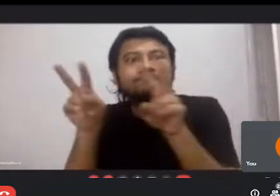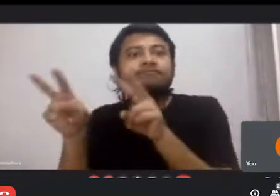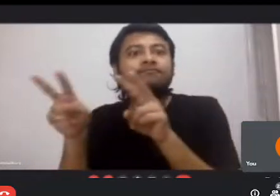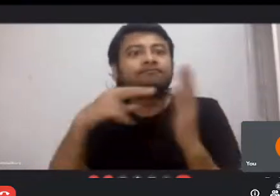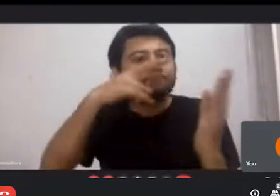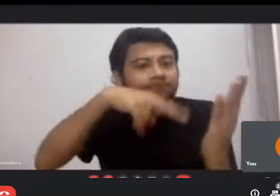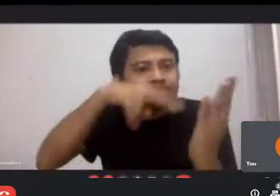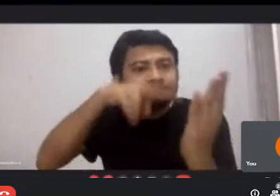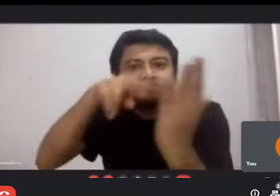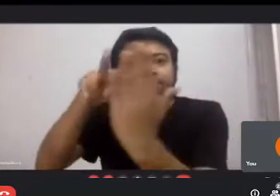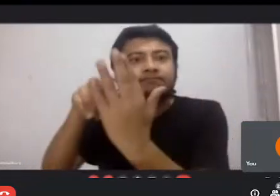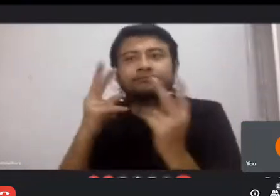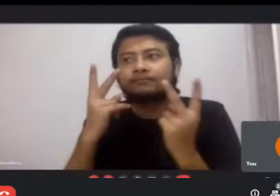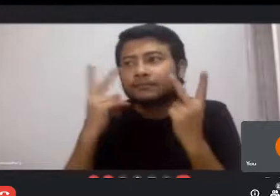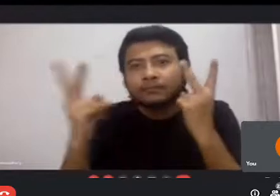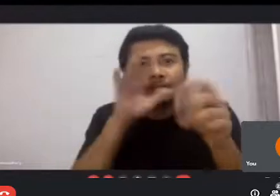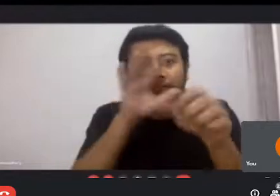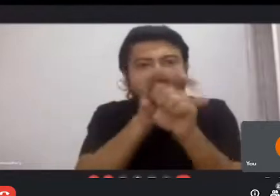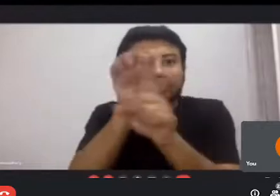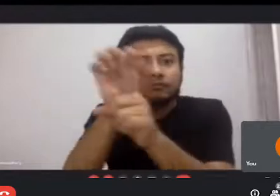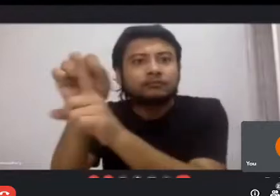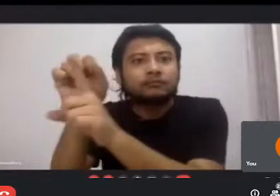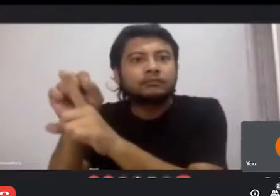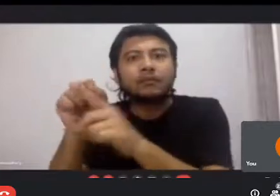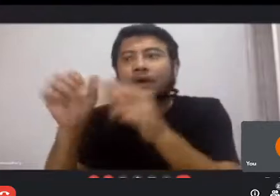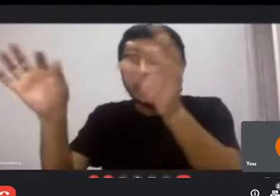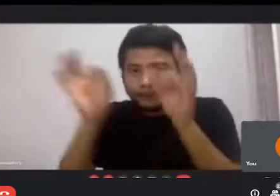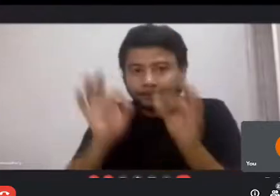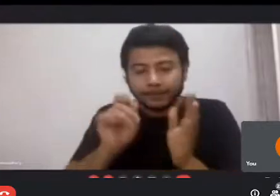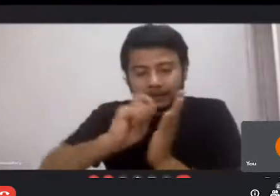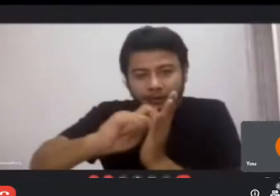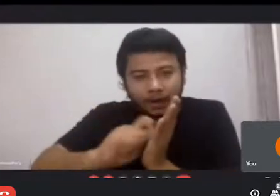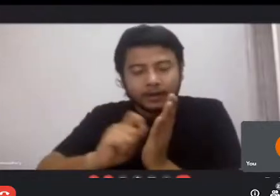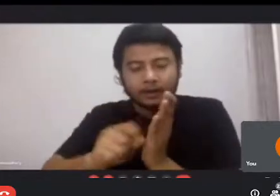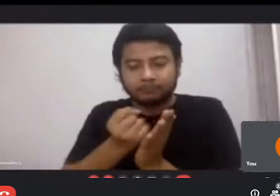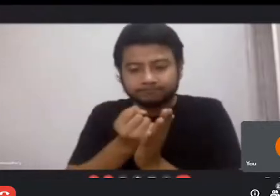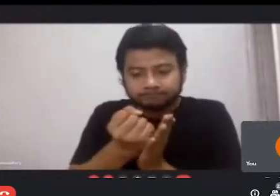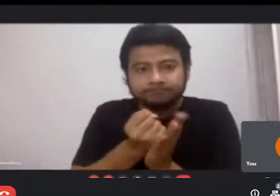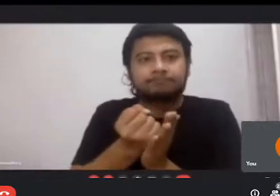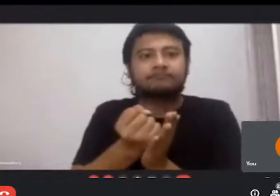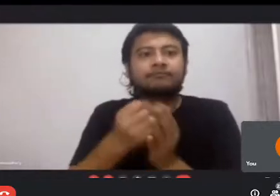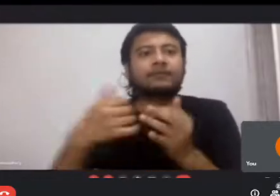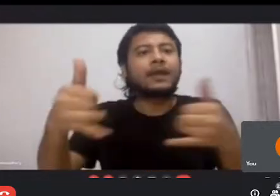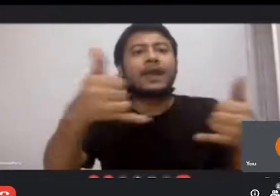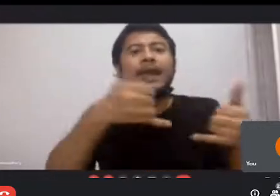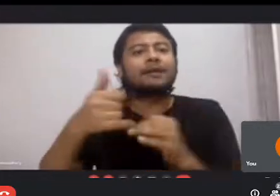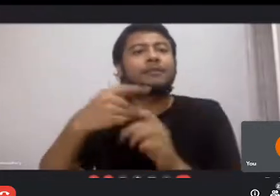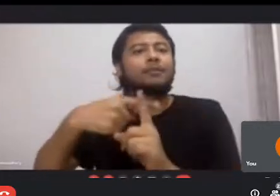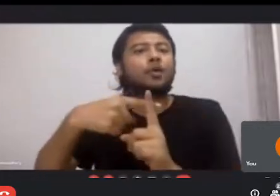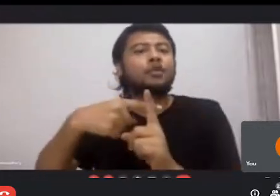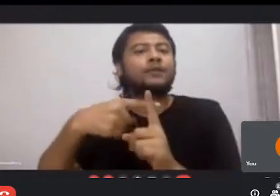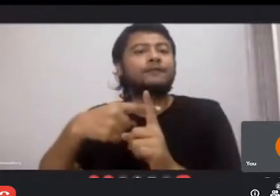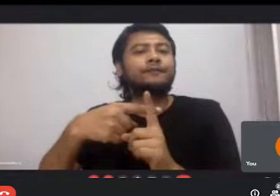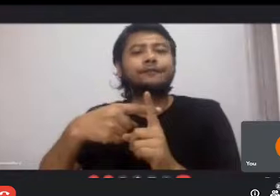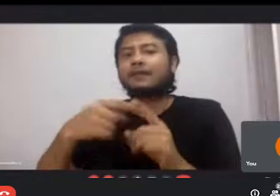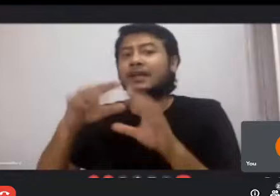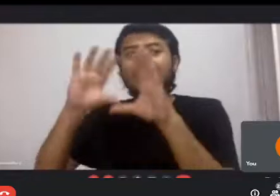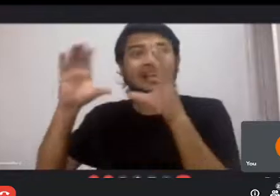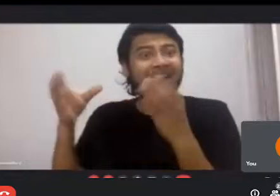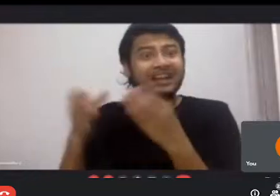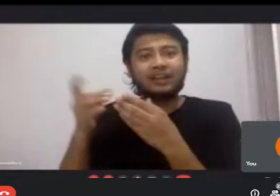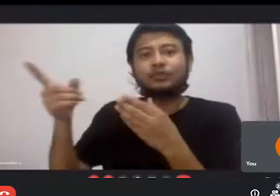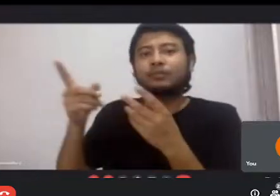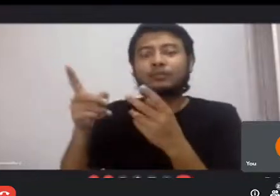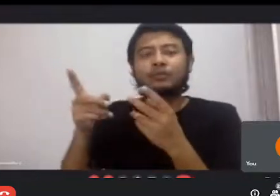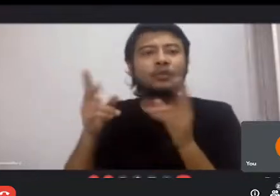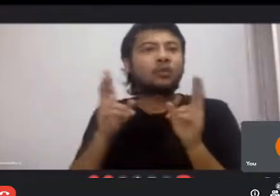sentences. And the playful environment is something quite different from a normal classroom. So what we want to do next is to